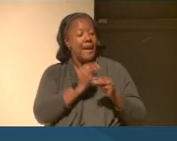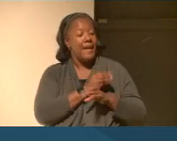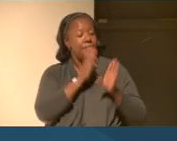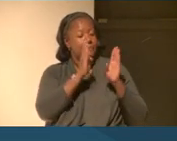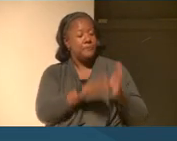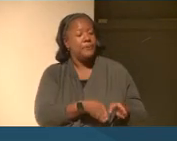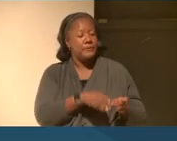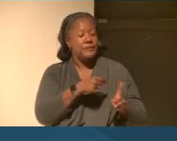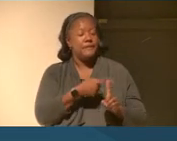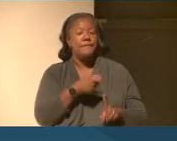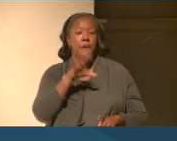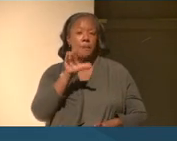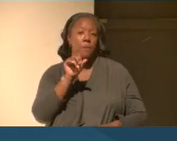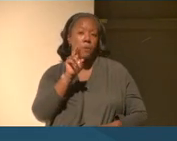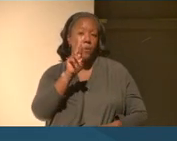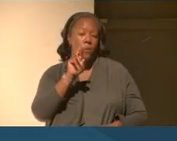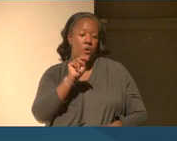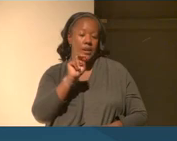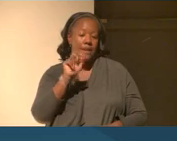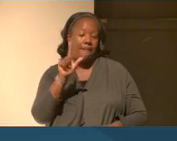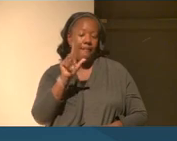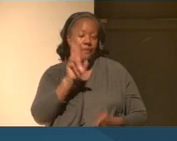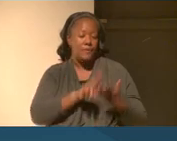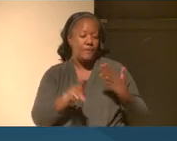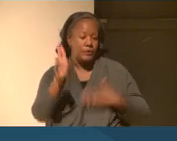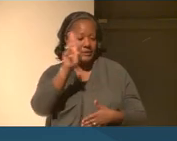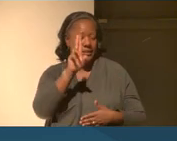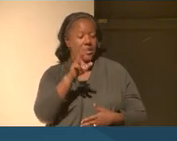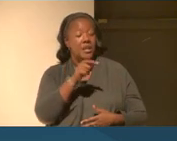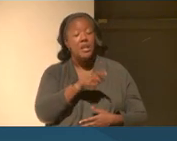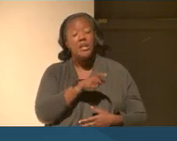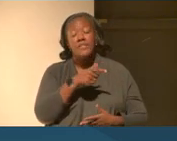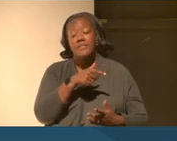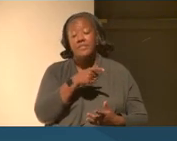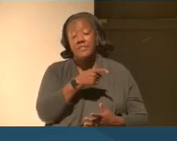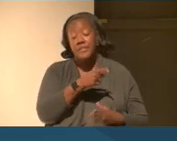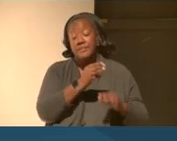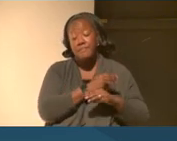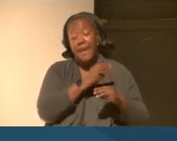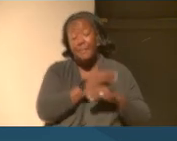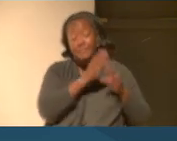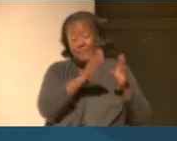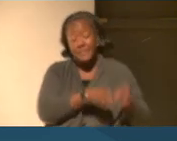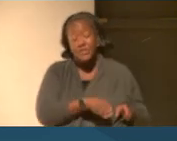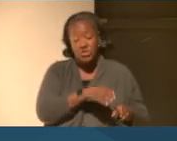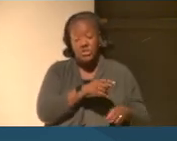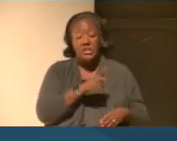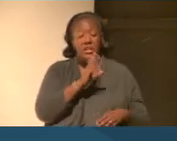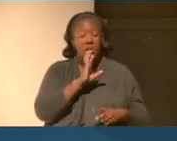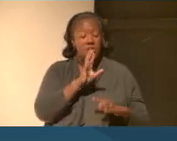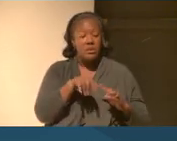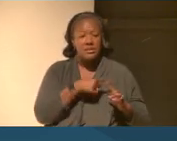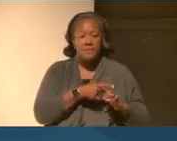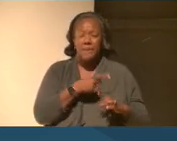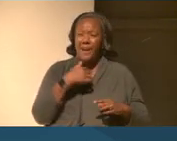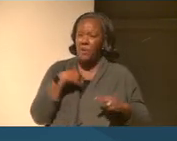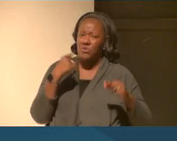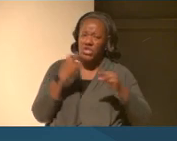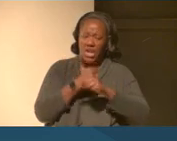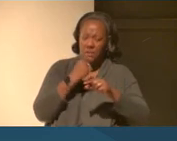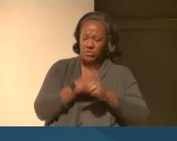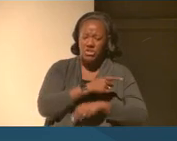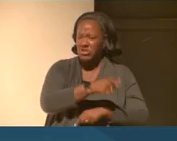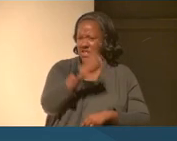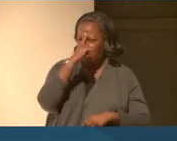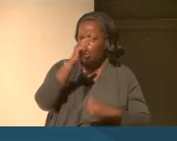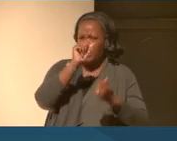that many sea creatures have she was a mathematician, this whole thing called hyperbolic geometry, and they thought it was just an abstract